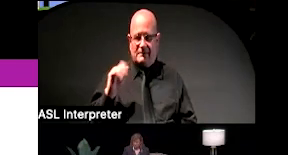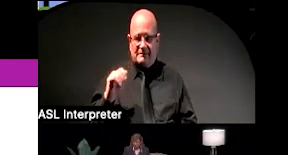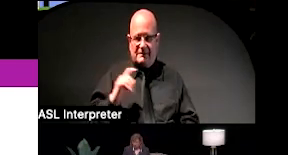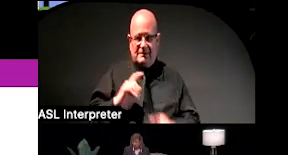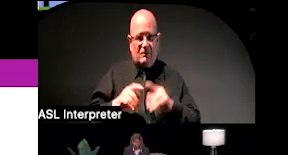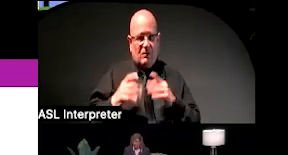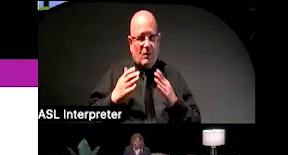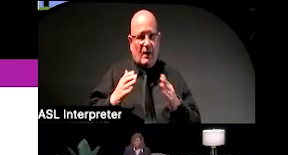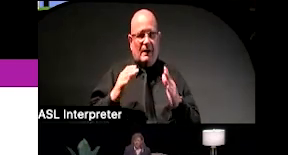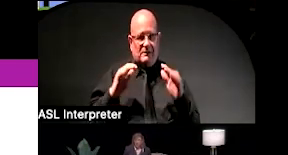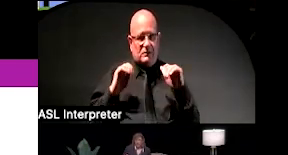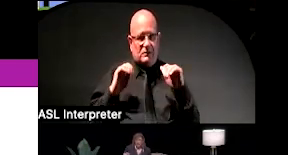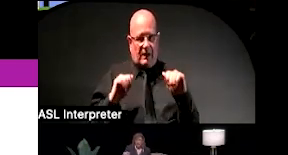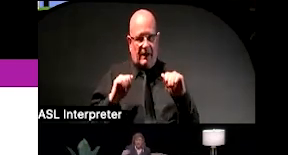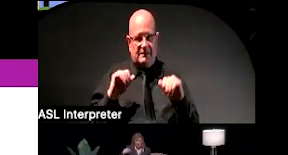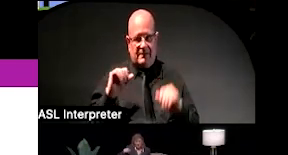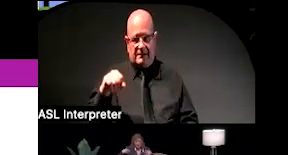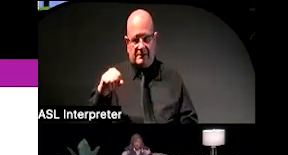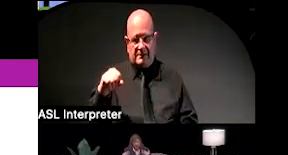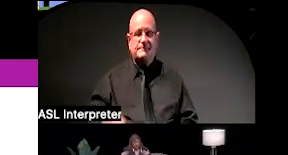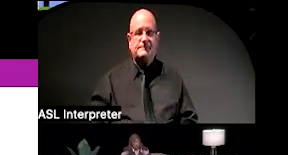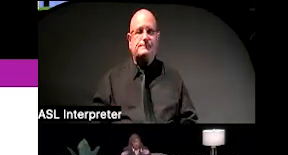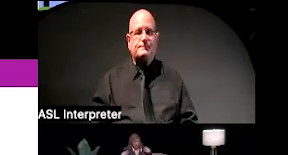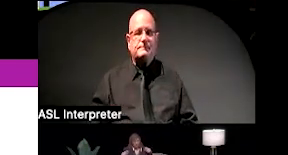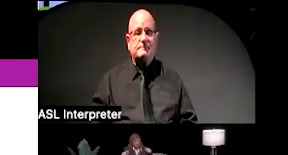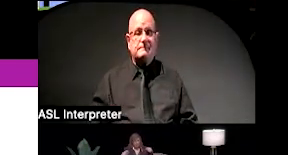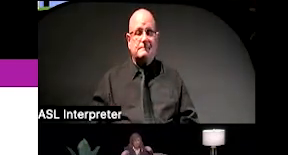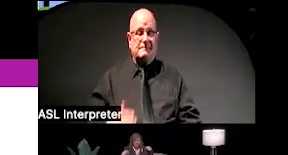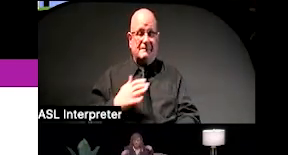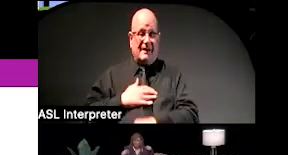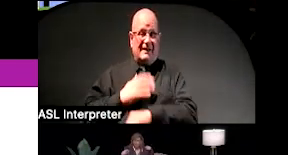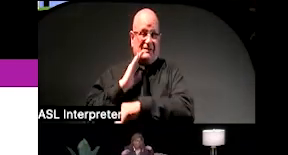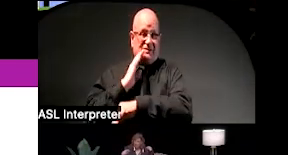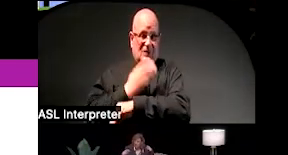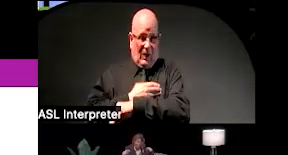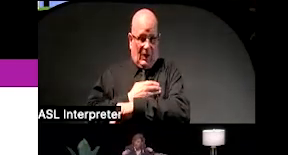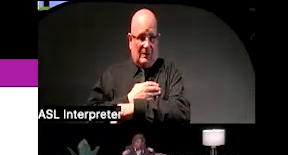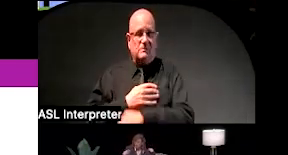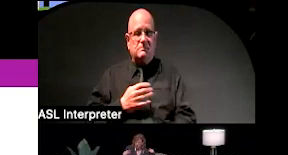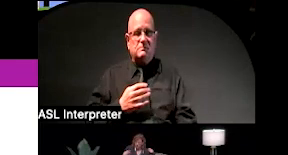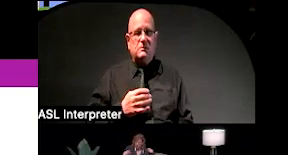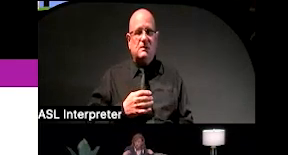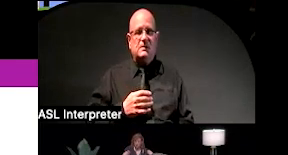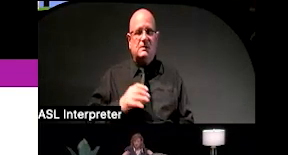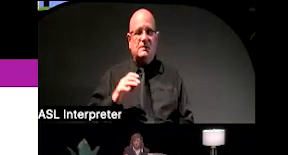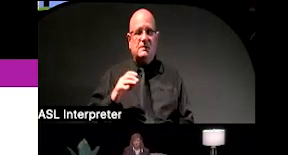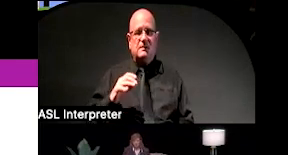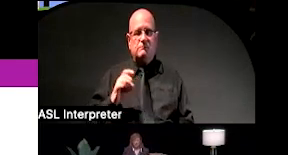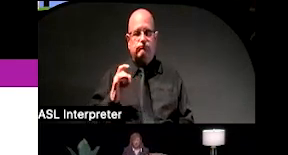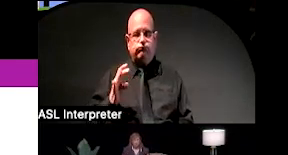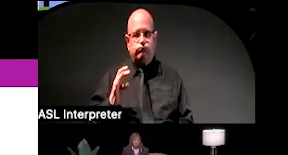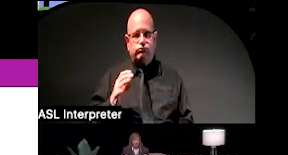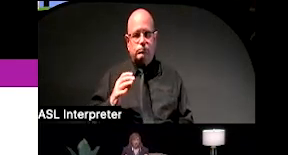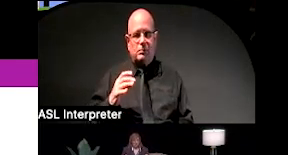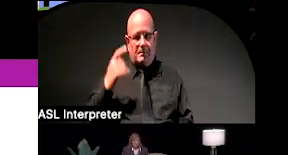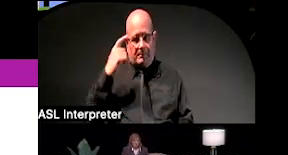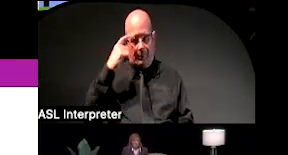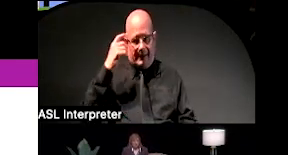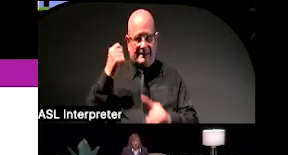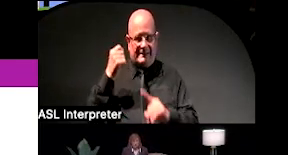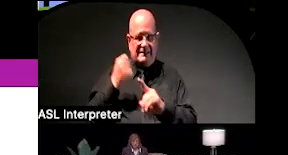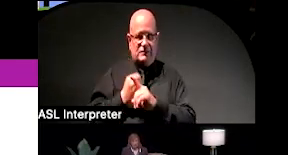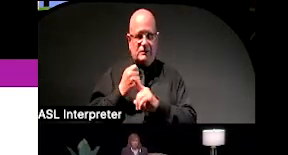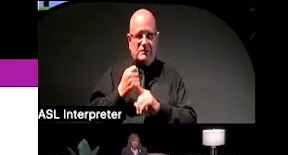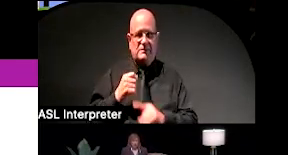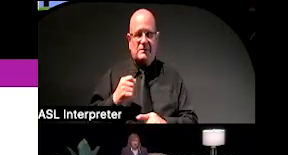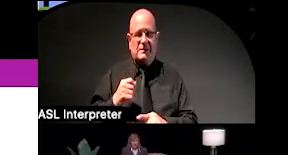ways to do that. I have a daughter who had a traumatic brain injury when she was in high school.